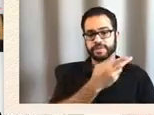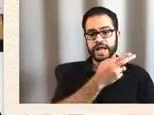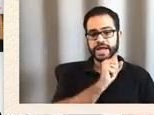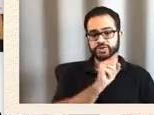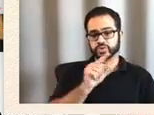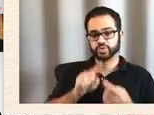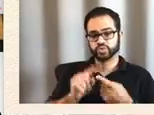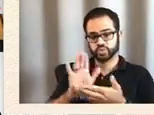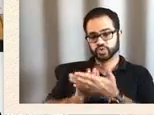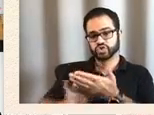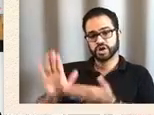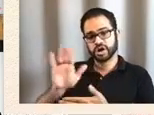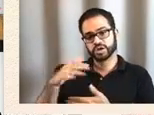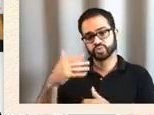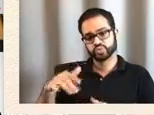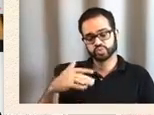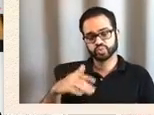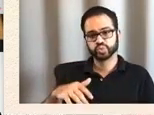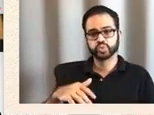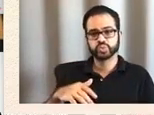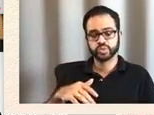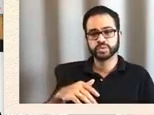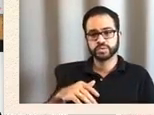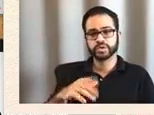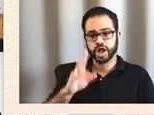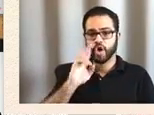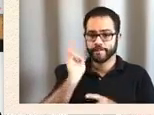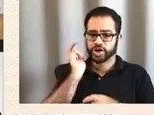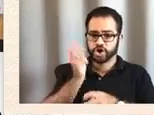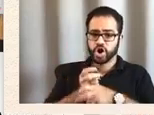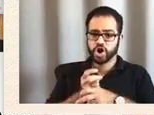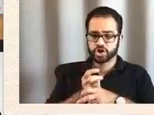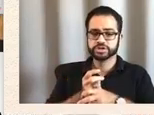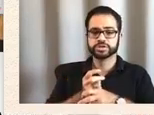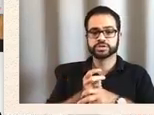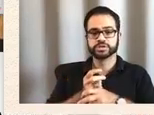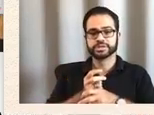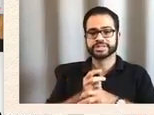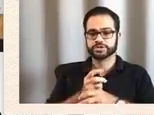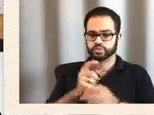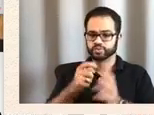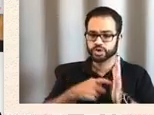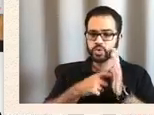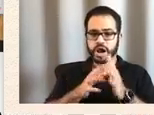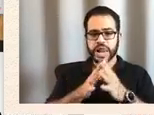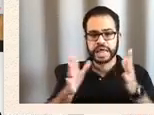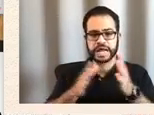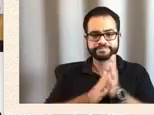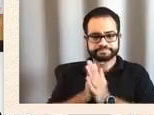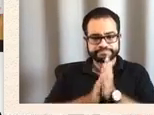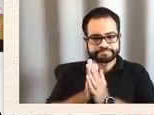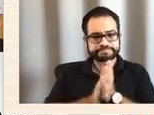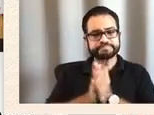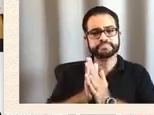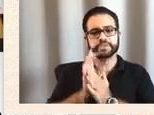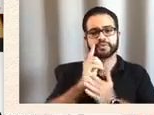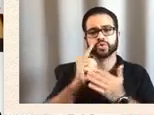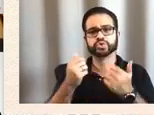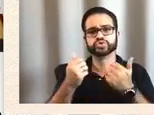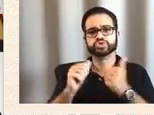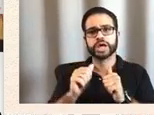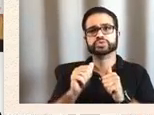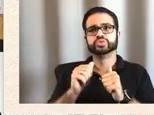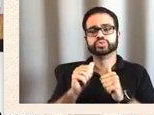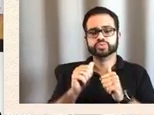definitely going to be really hard. It takes a lot of determination and passion to put yourself out